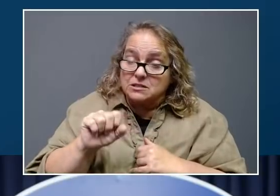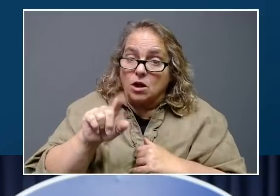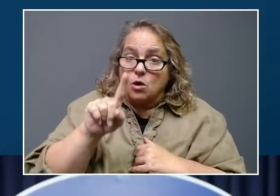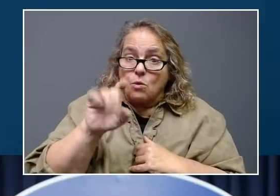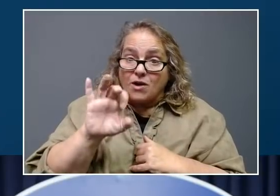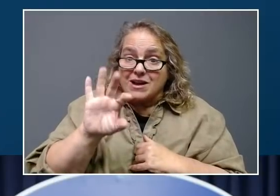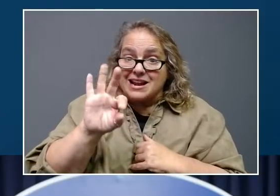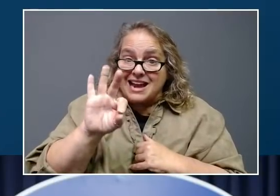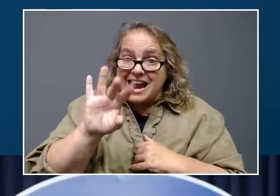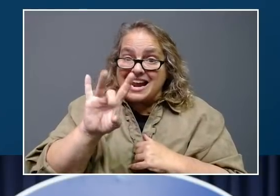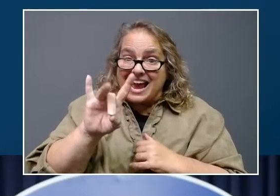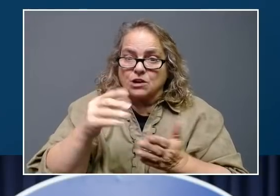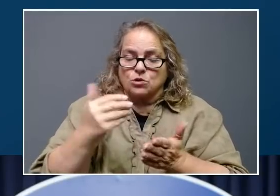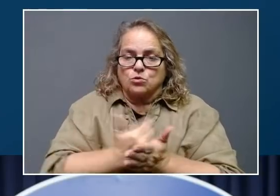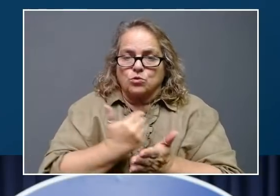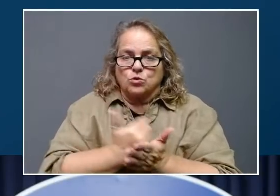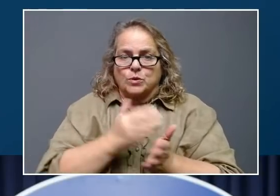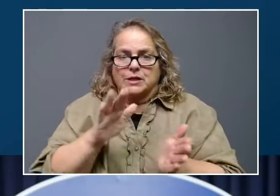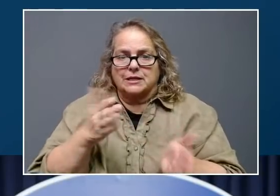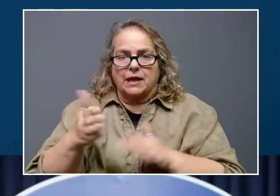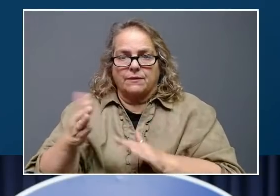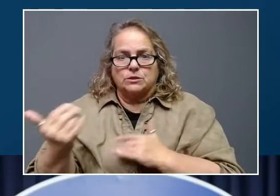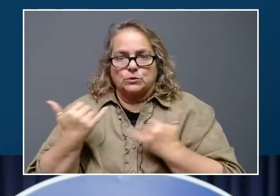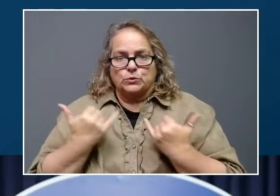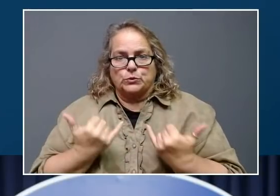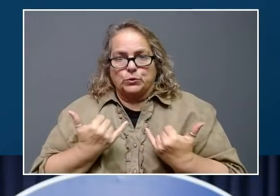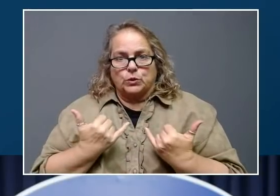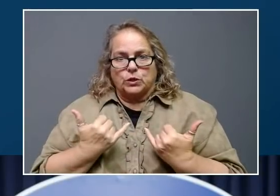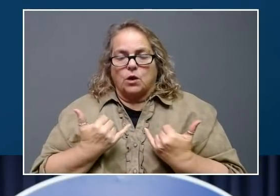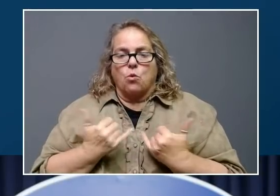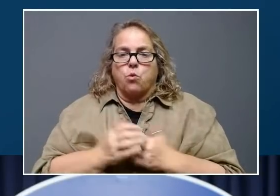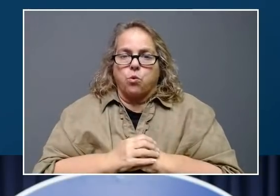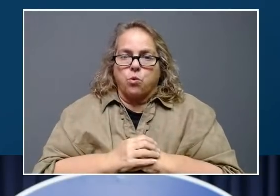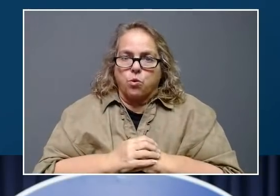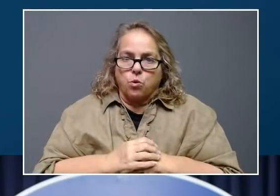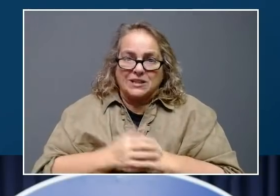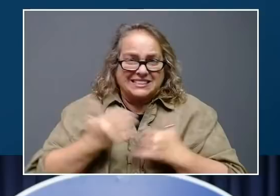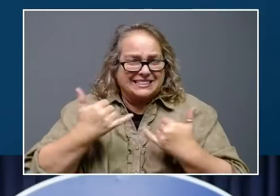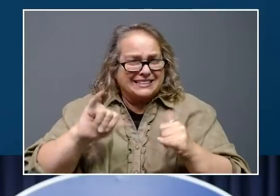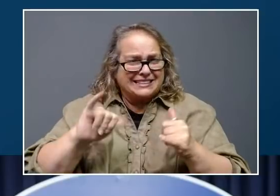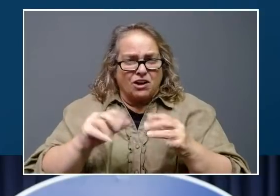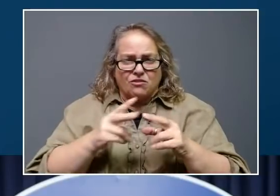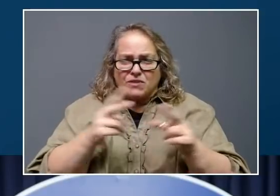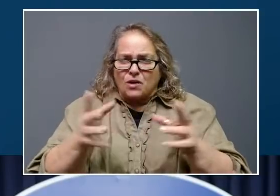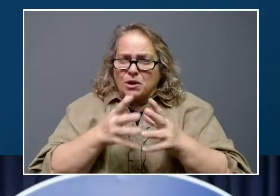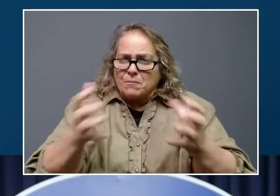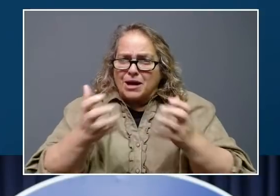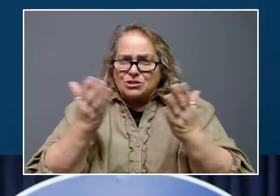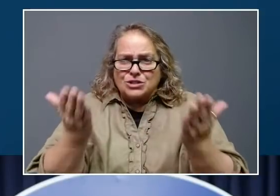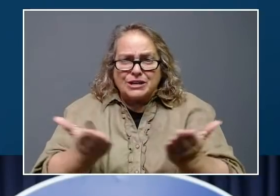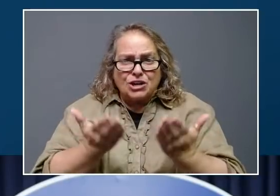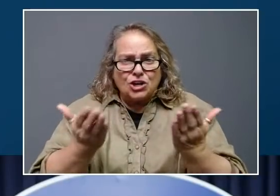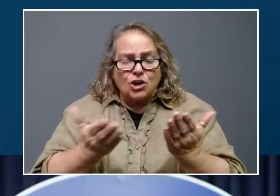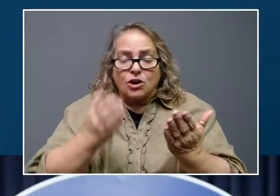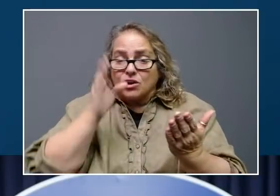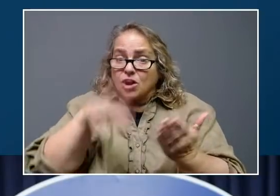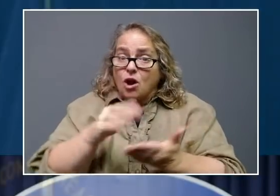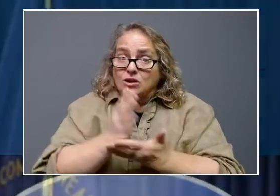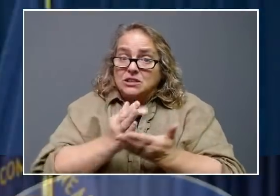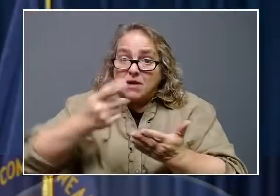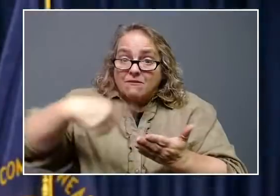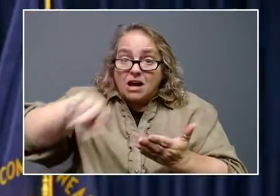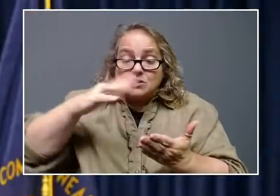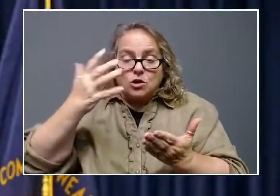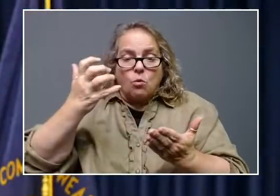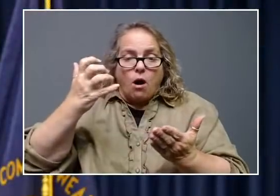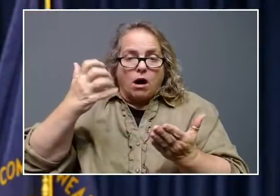today. This is still very much here. Again, just because some of us want to be over this virus doesn't mean it is over us.